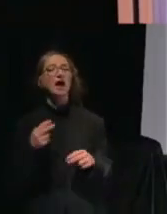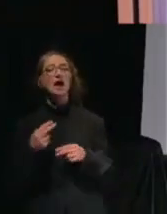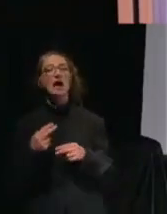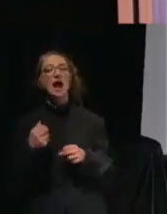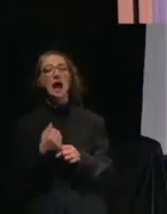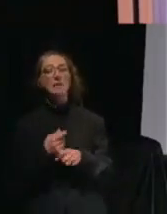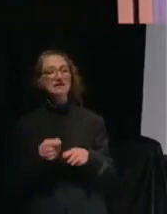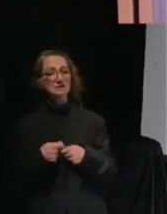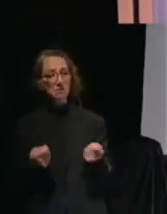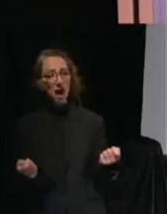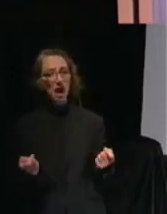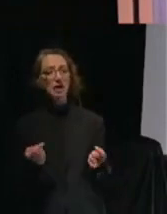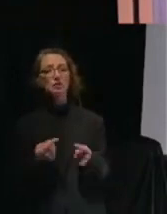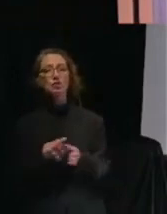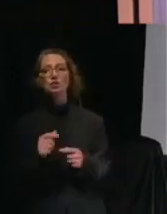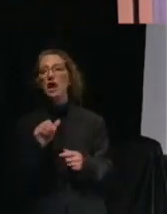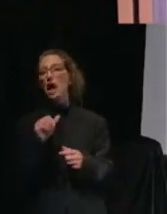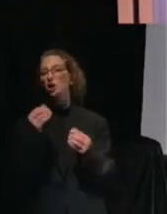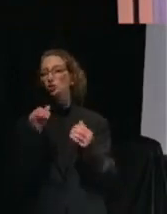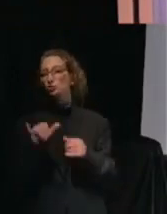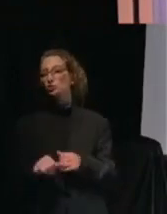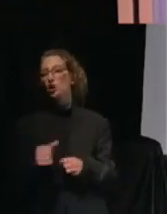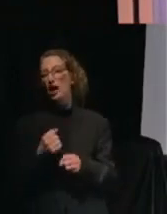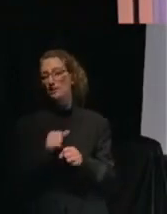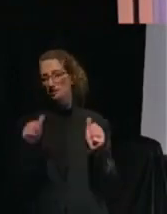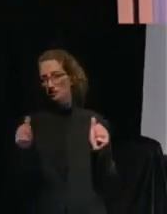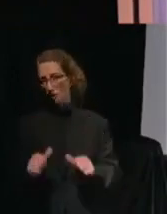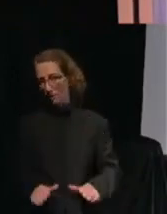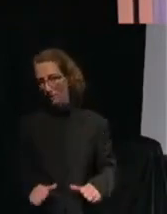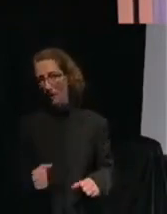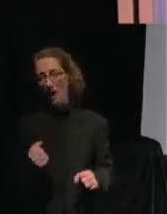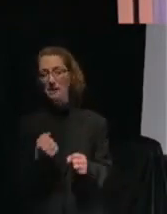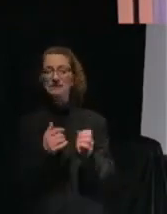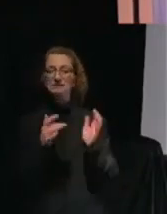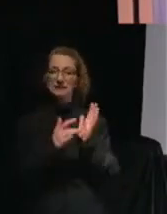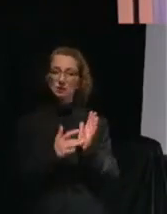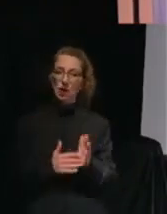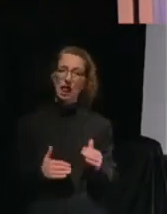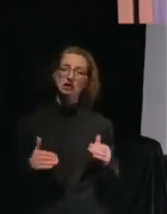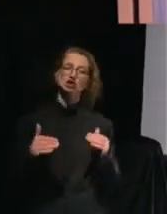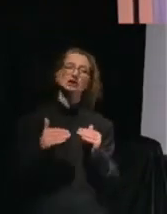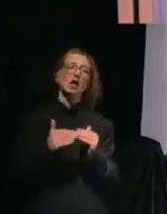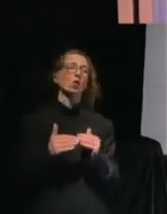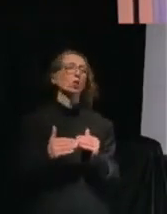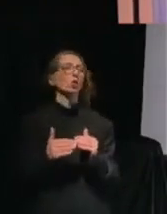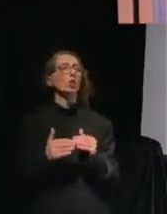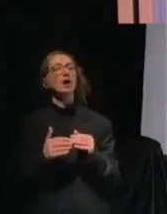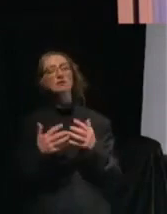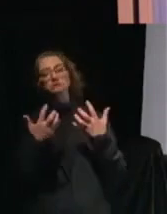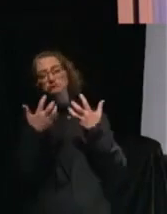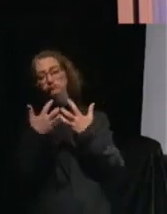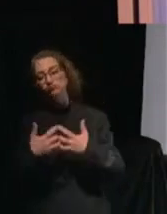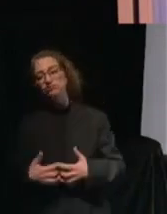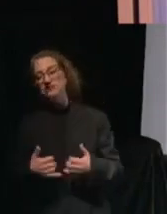she creates international comparisons of labor markets and